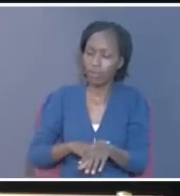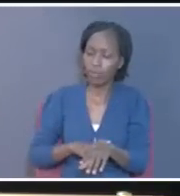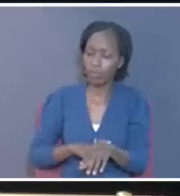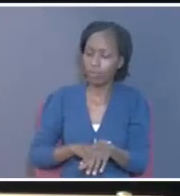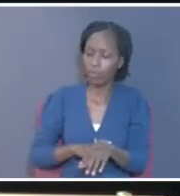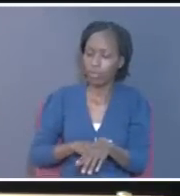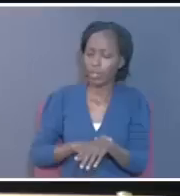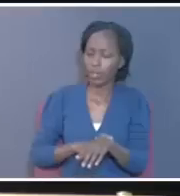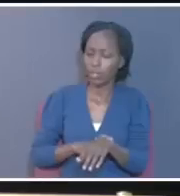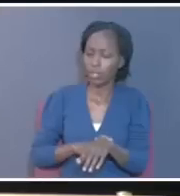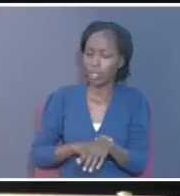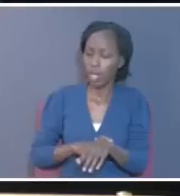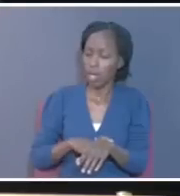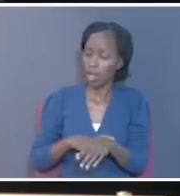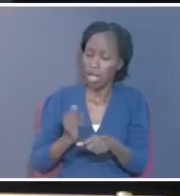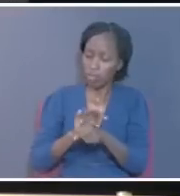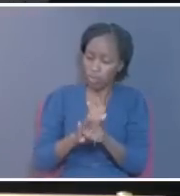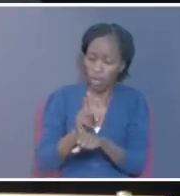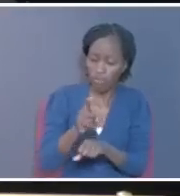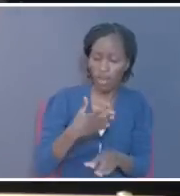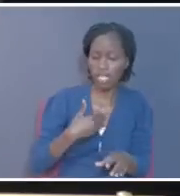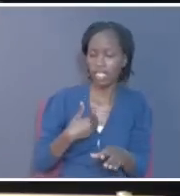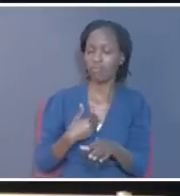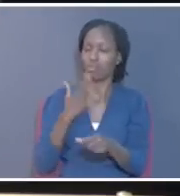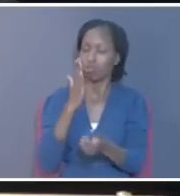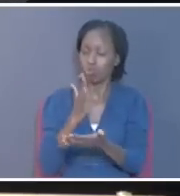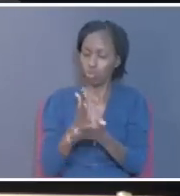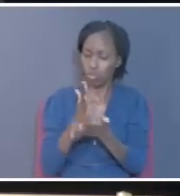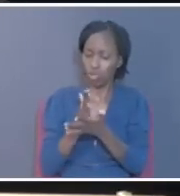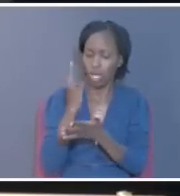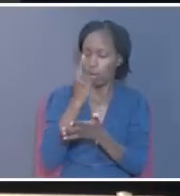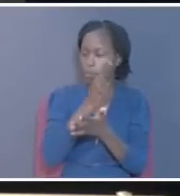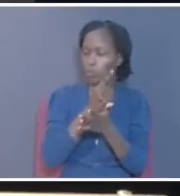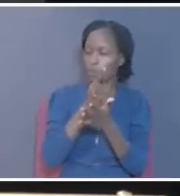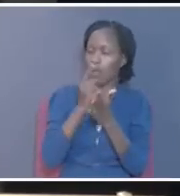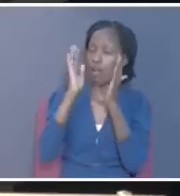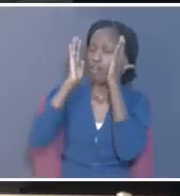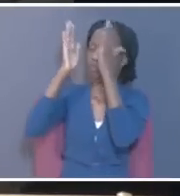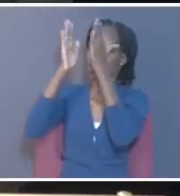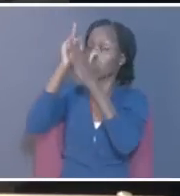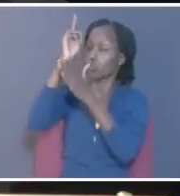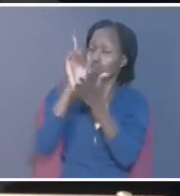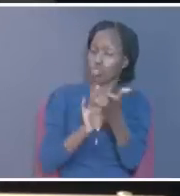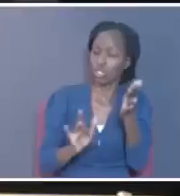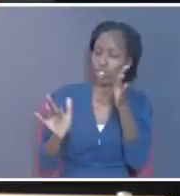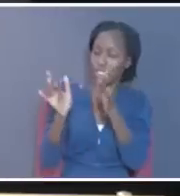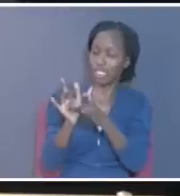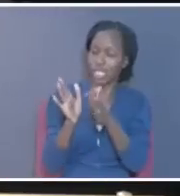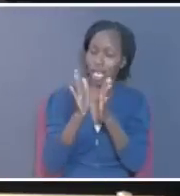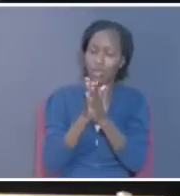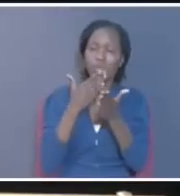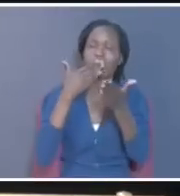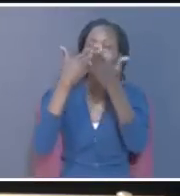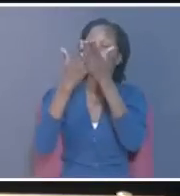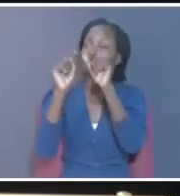is happening around us, Lord, indeed our eyes are focused upon you, Jesus. And we are